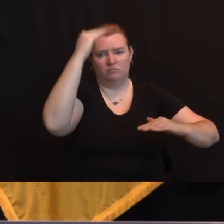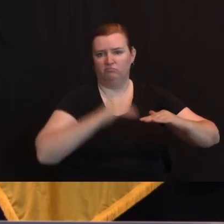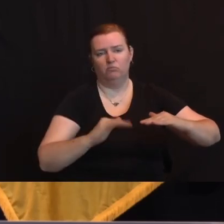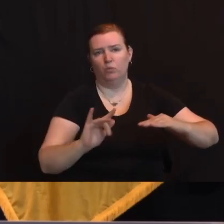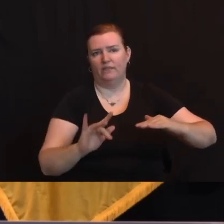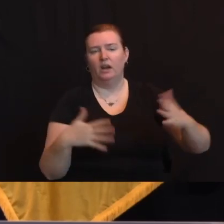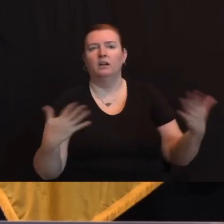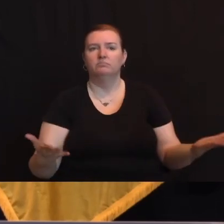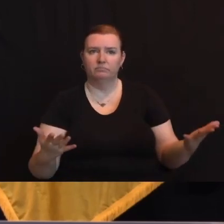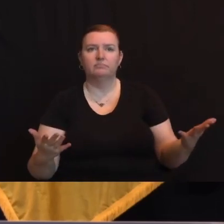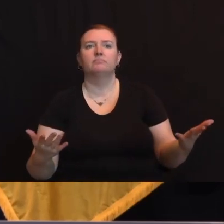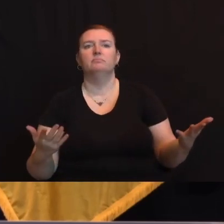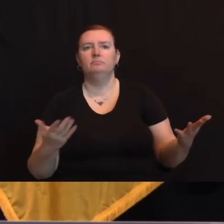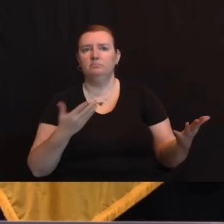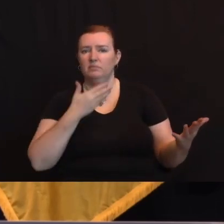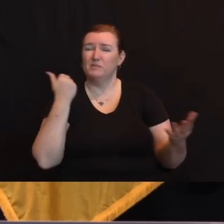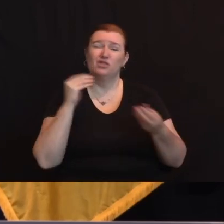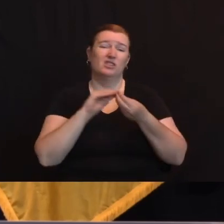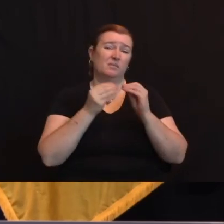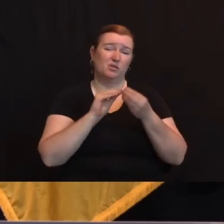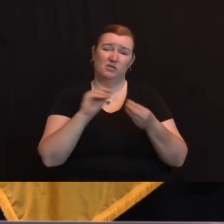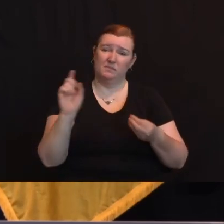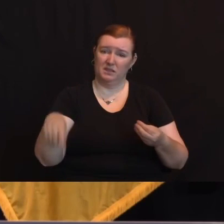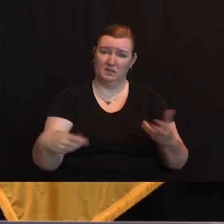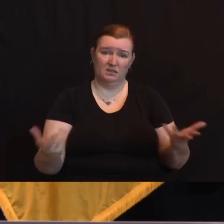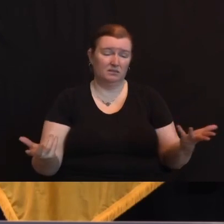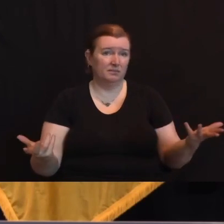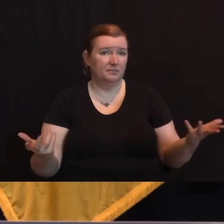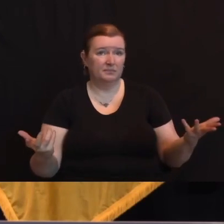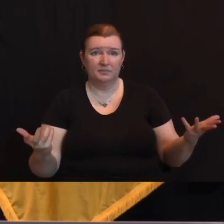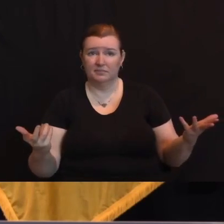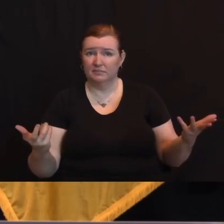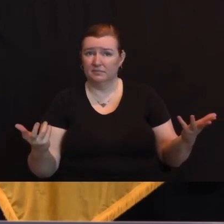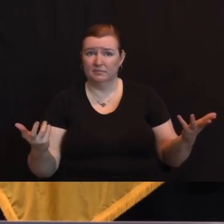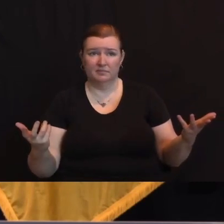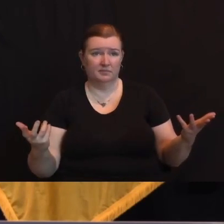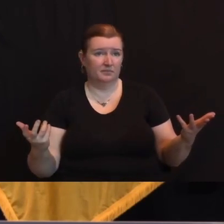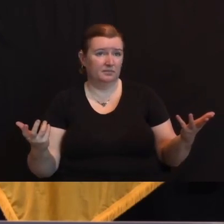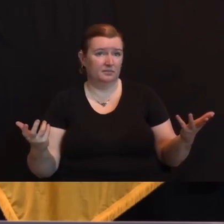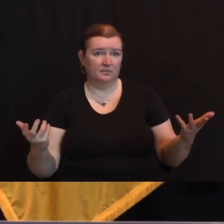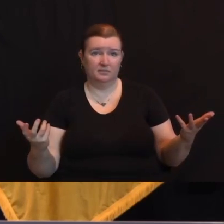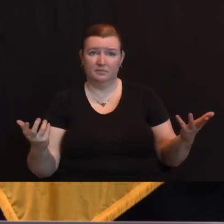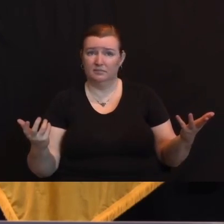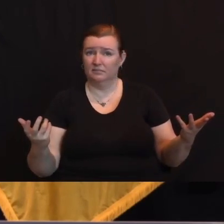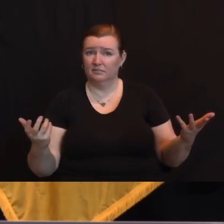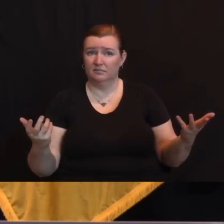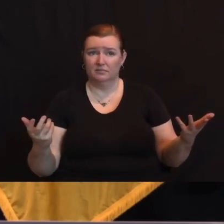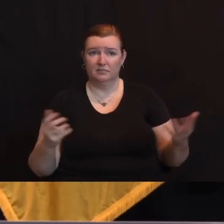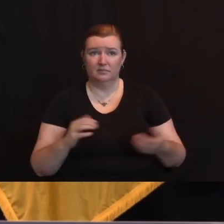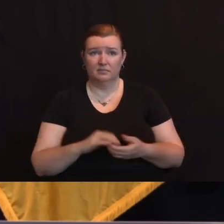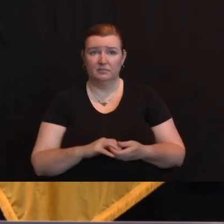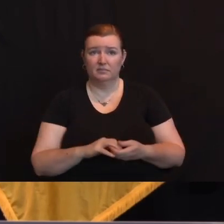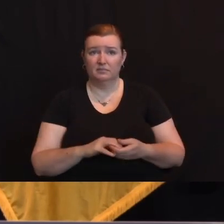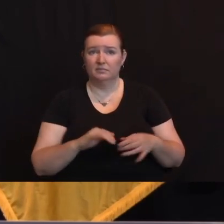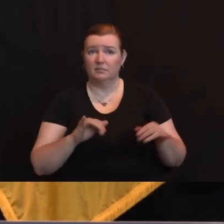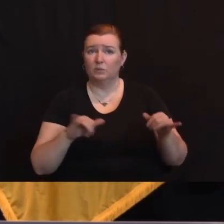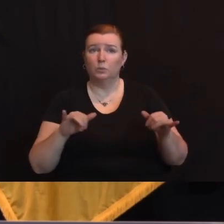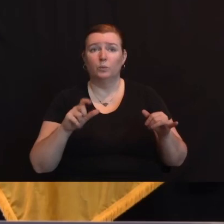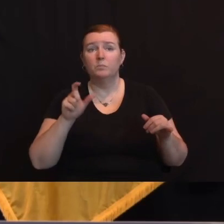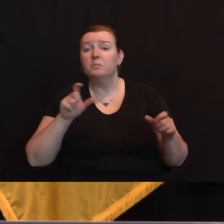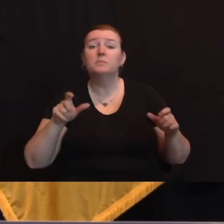better place. We want to see a better take-up on the information that folks give us when they've been out of state, in a hotspot